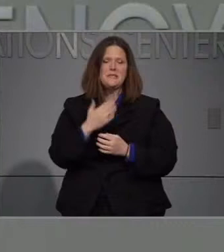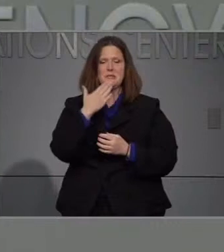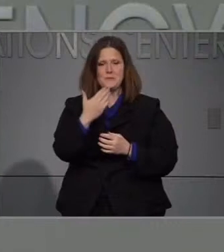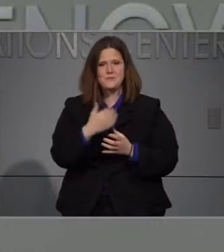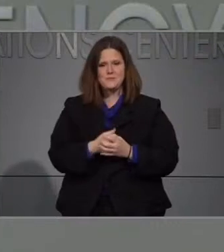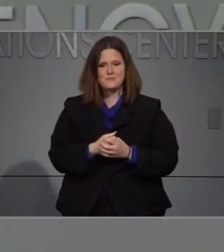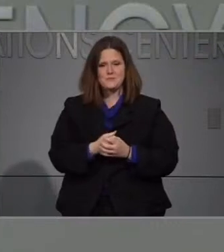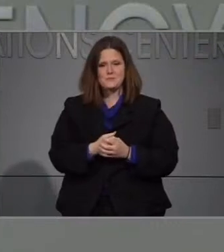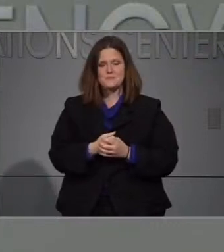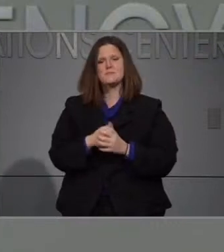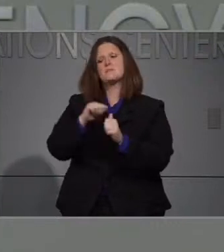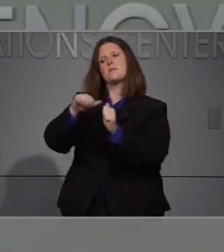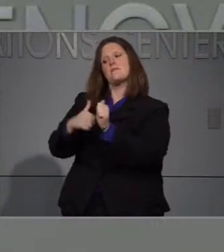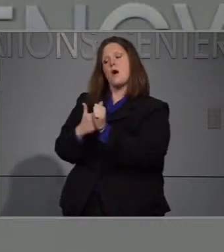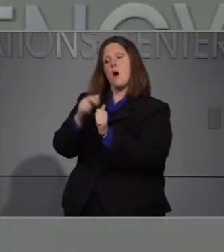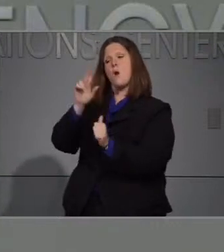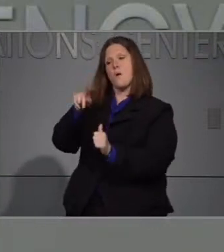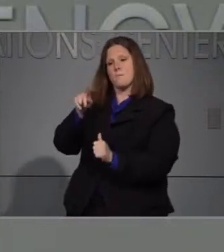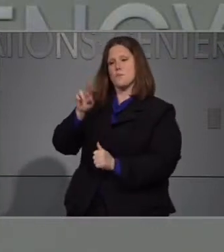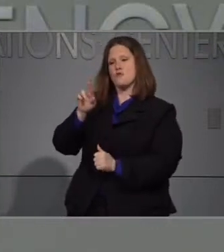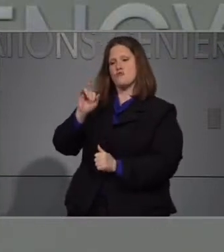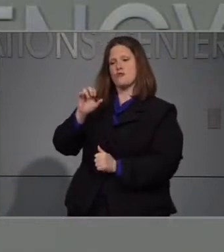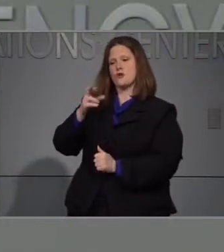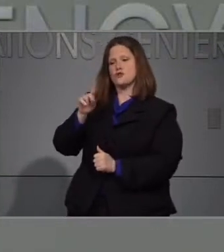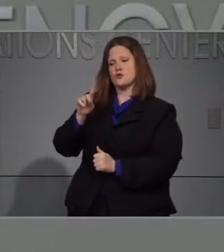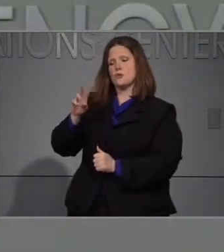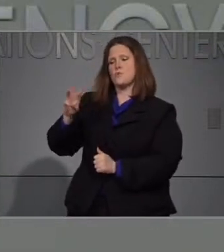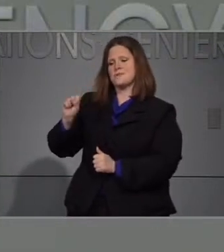We have a follow-up from Richard Craver, Winston-Salem Journal.